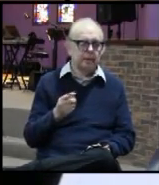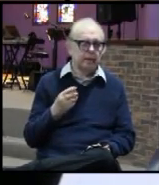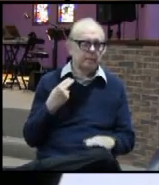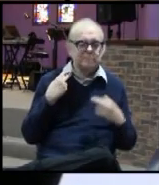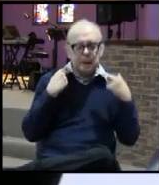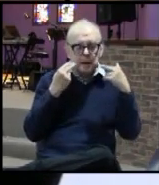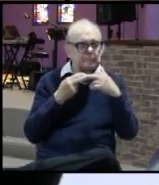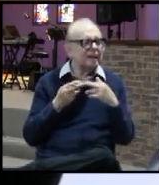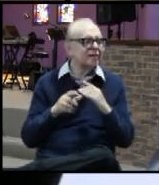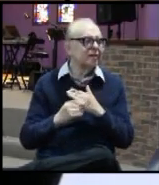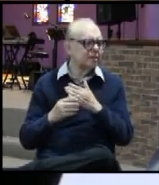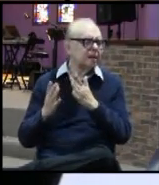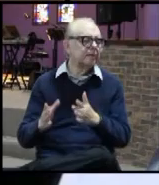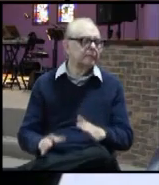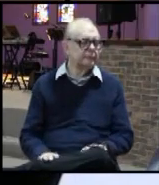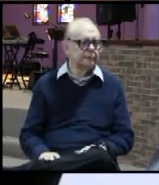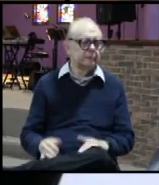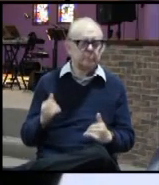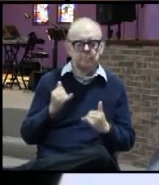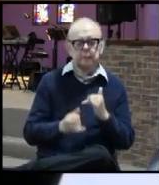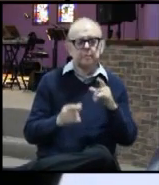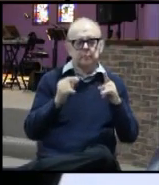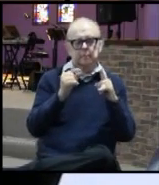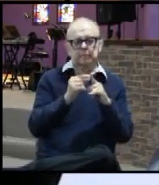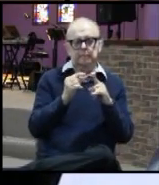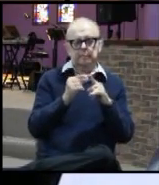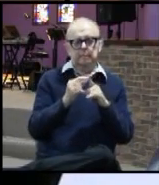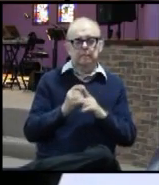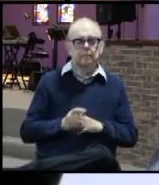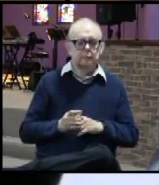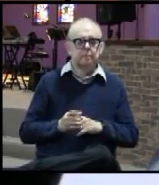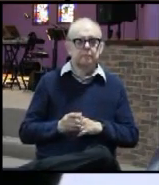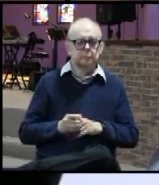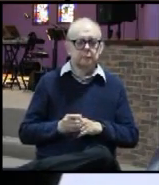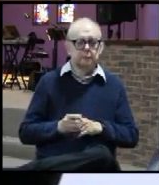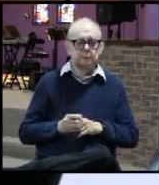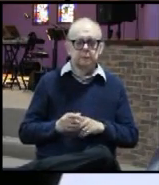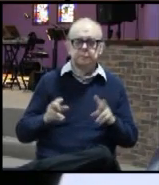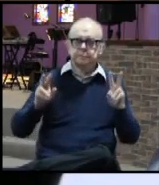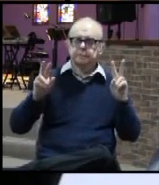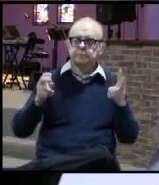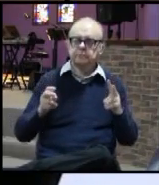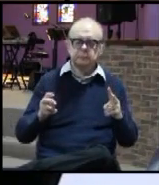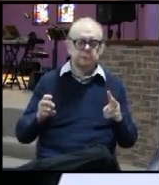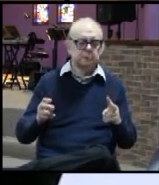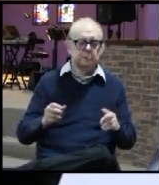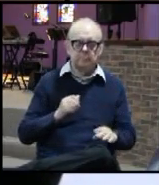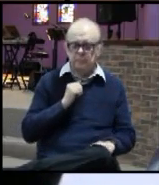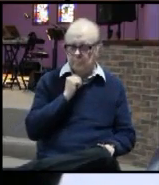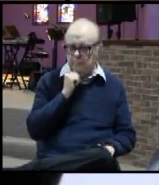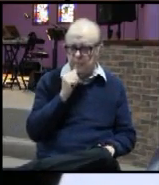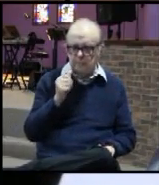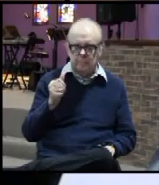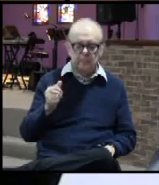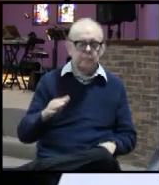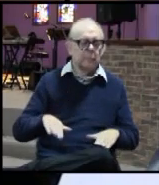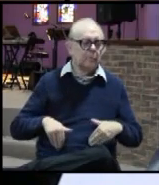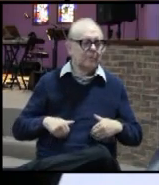leader. His last words was this: "Don't let it end like